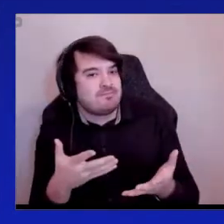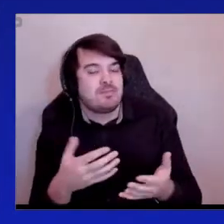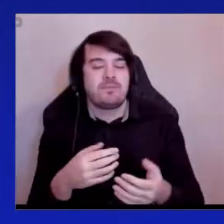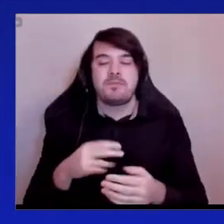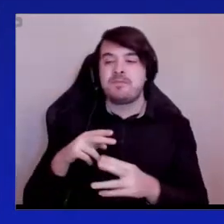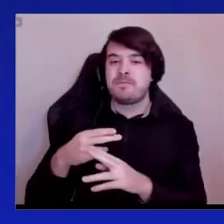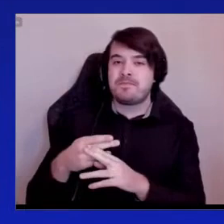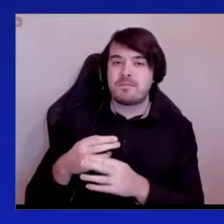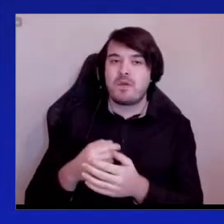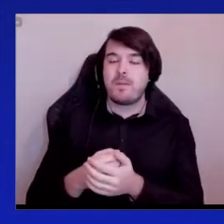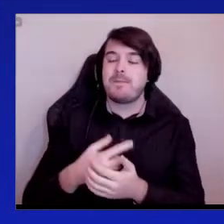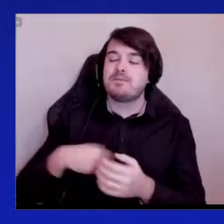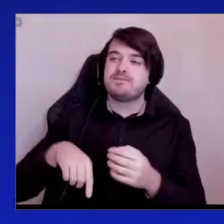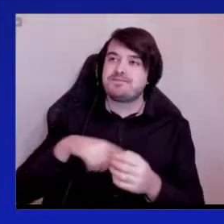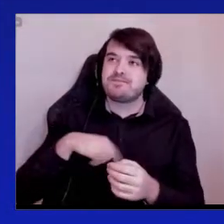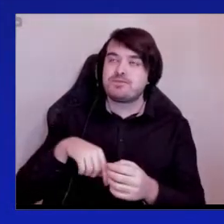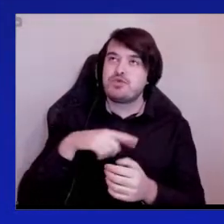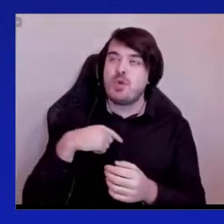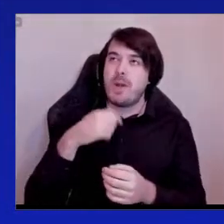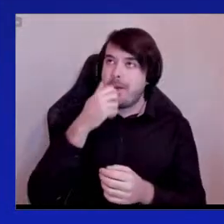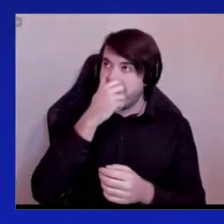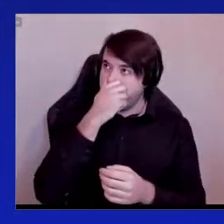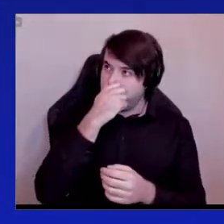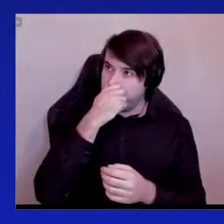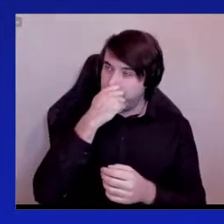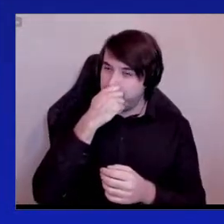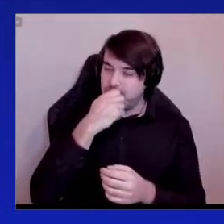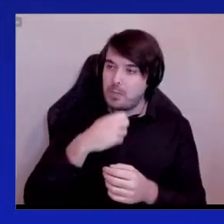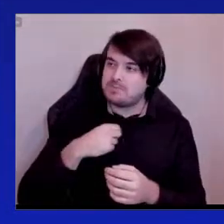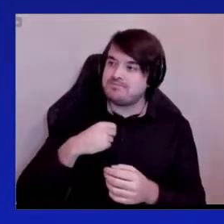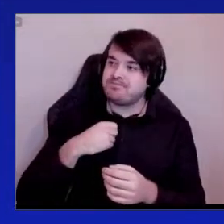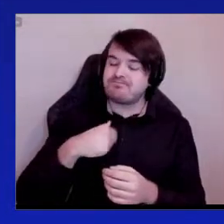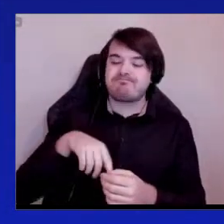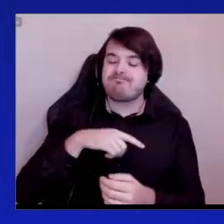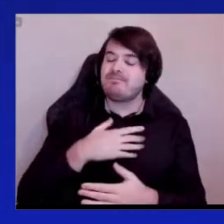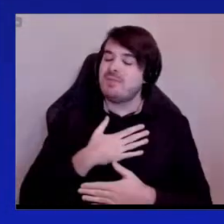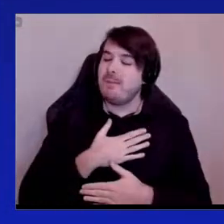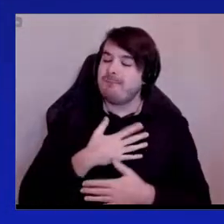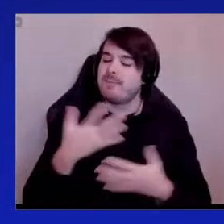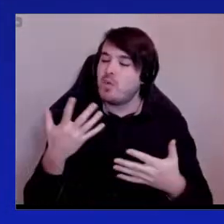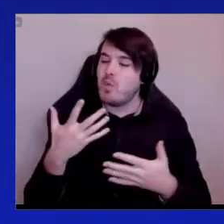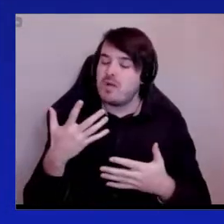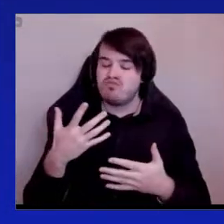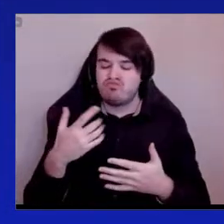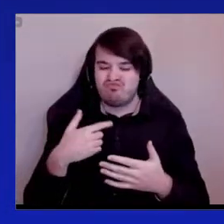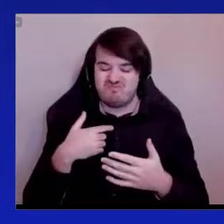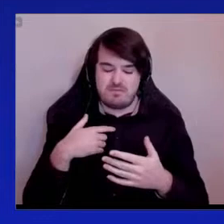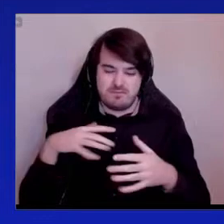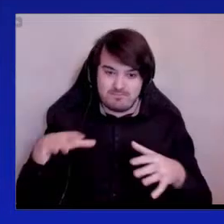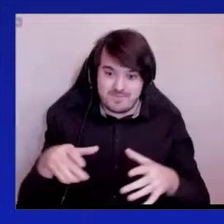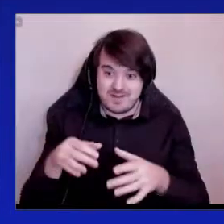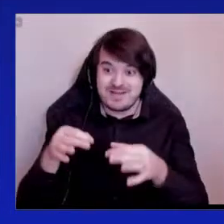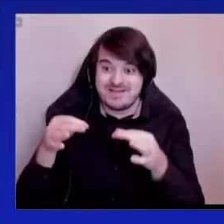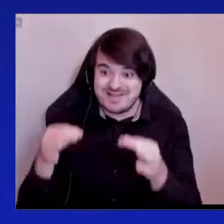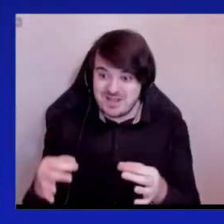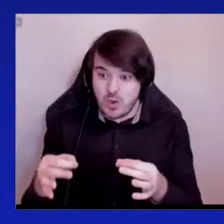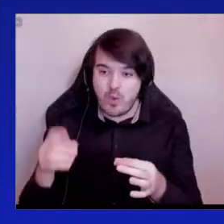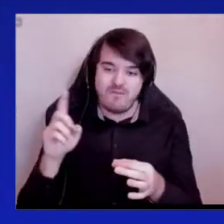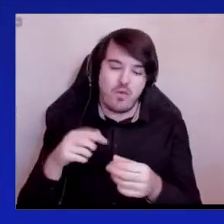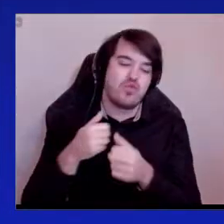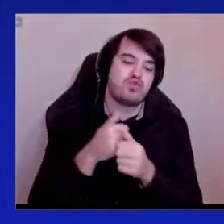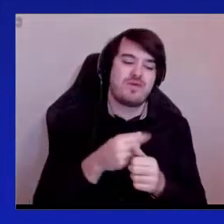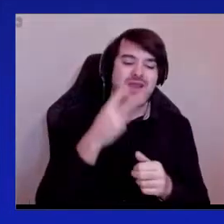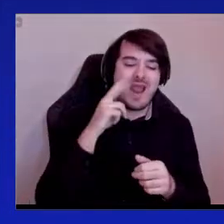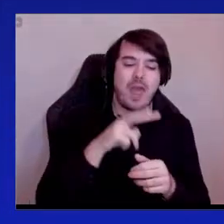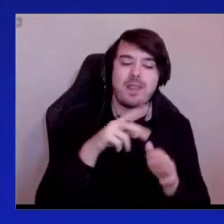We like to make our decisions based on evidence and measuring the impact of school